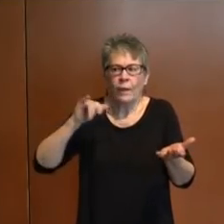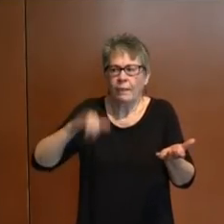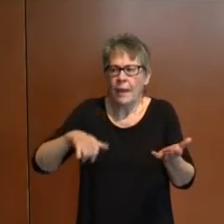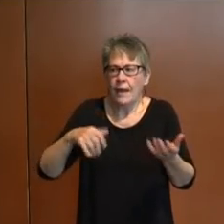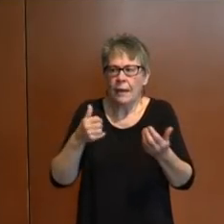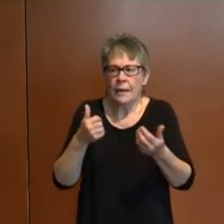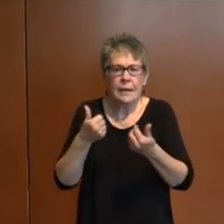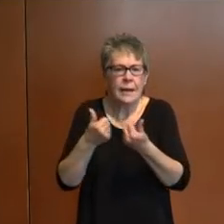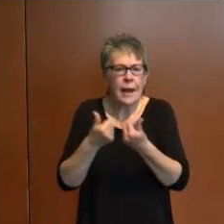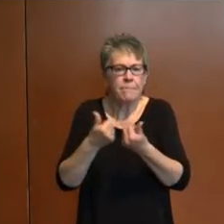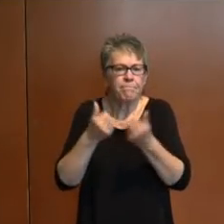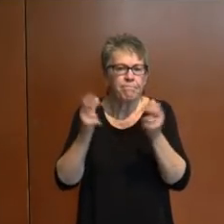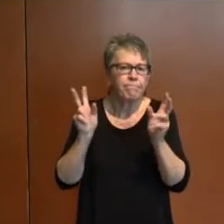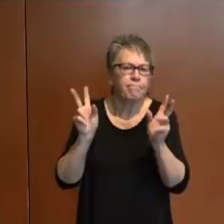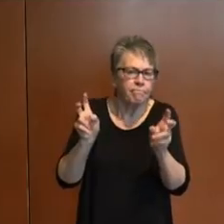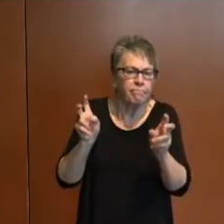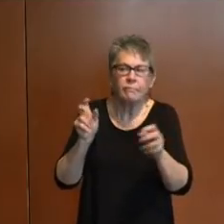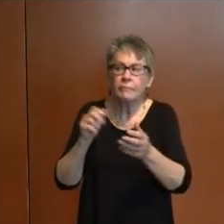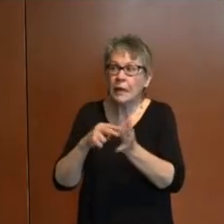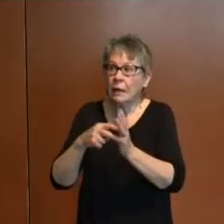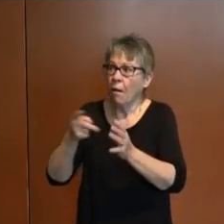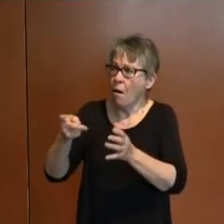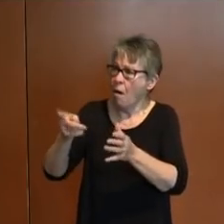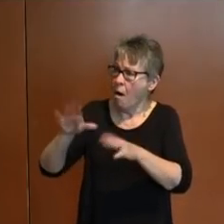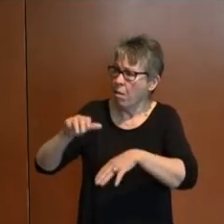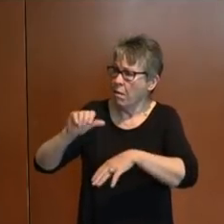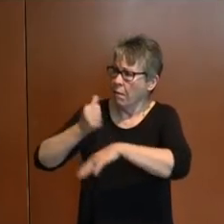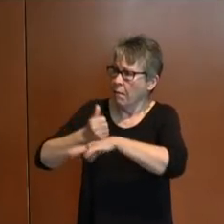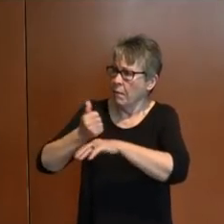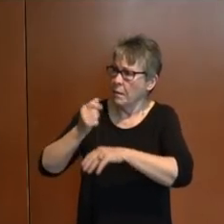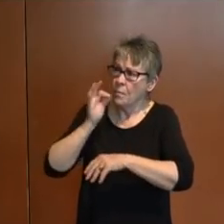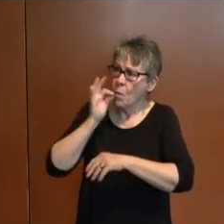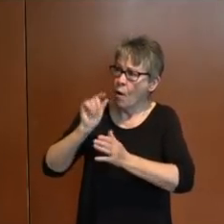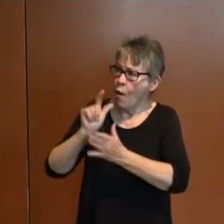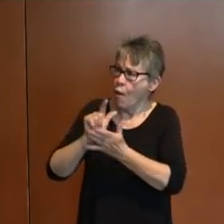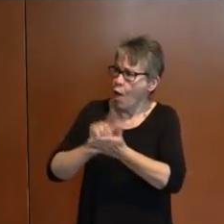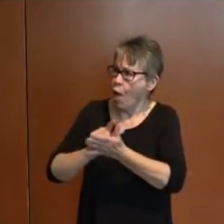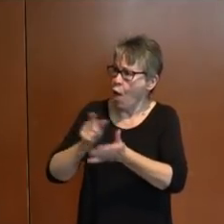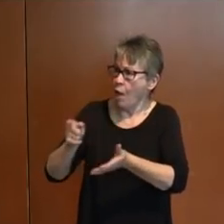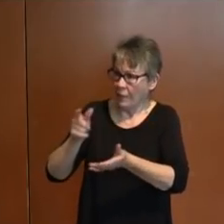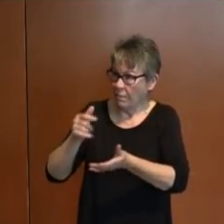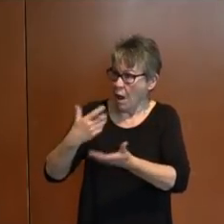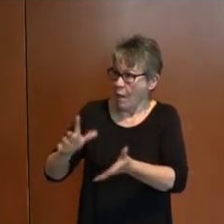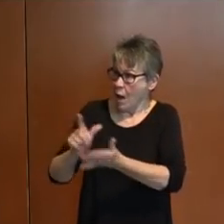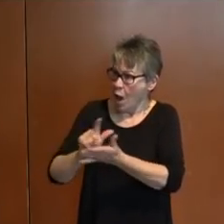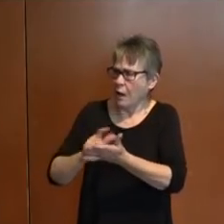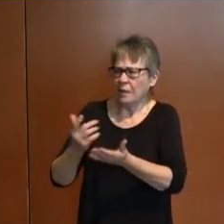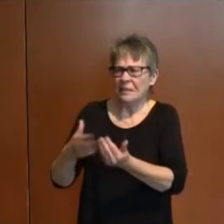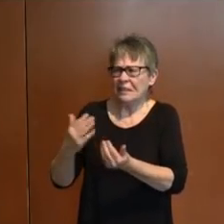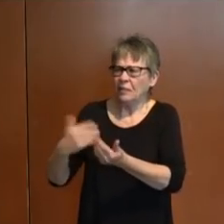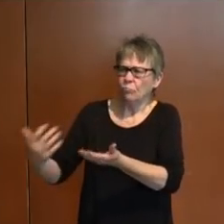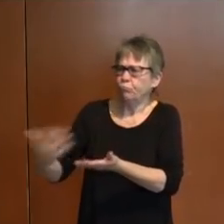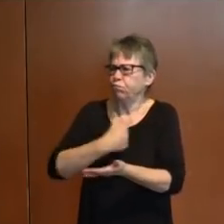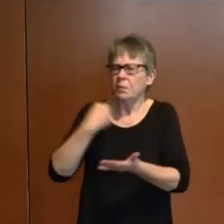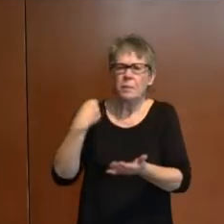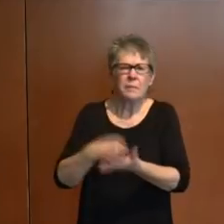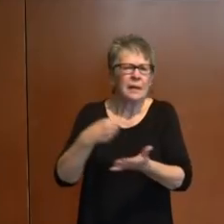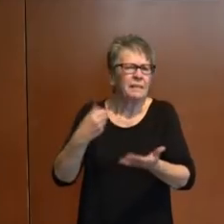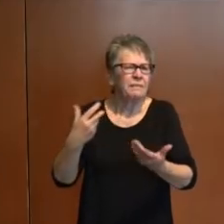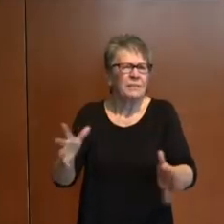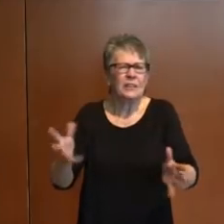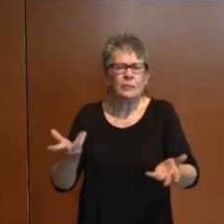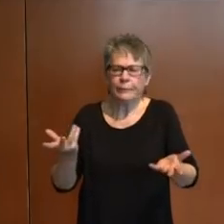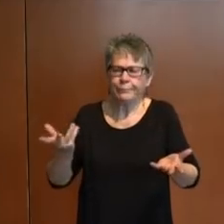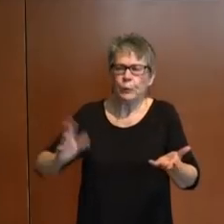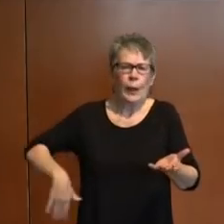any discussions, I know I haven't, about moving it forward. And lastly, on the millionaire's tax, I would just say this. I think